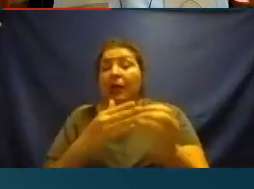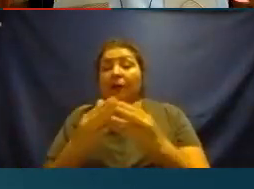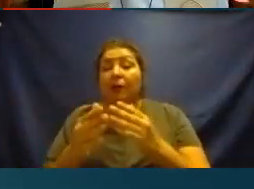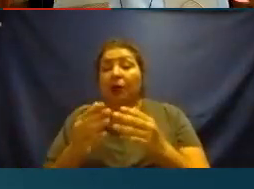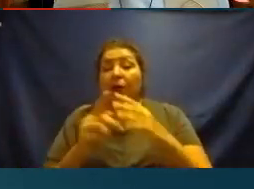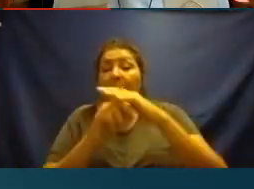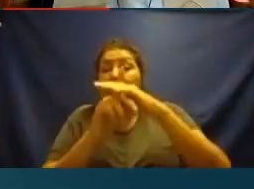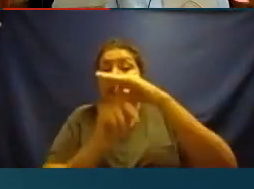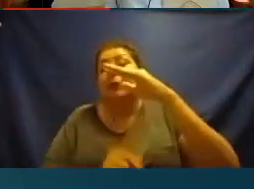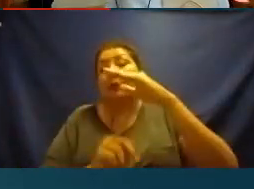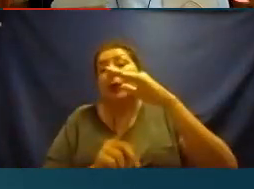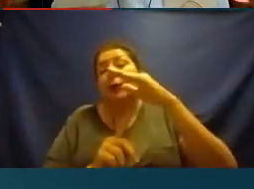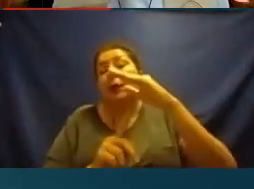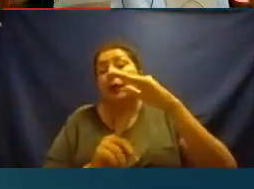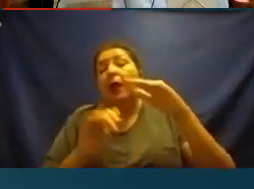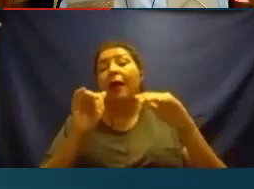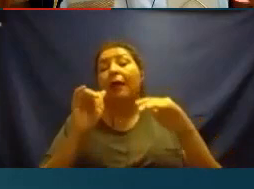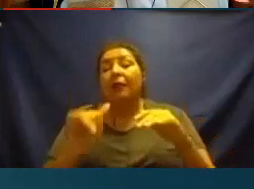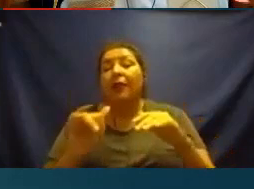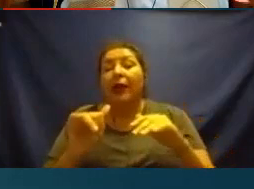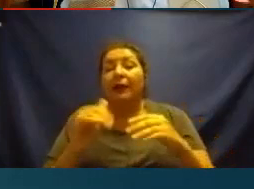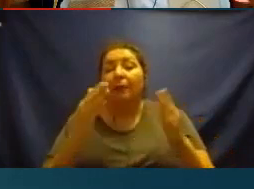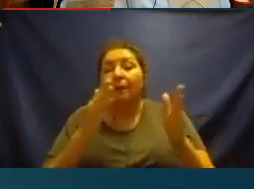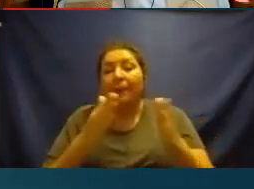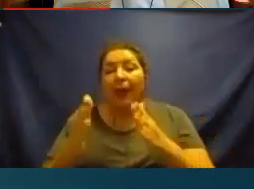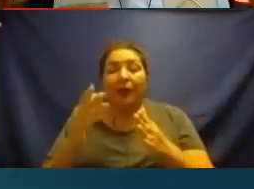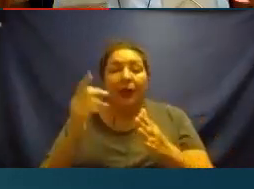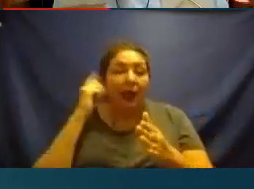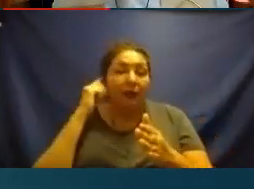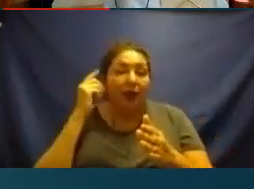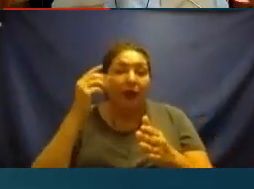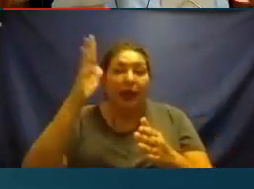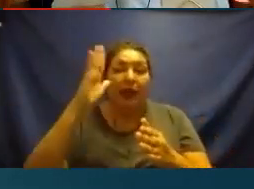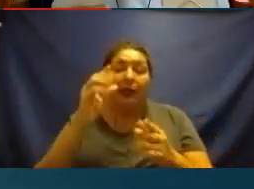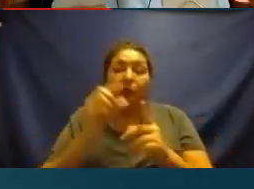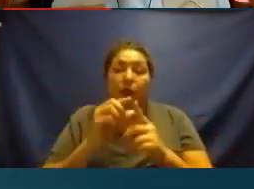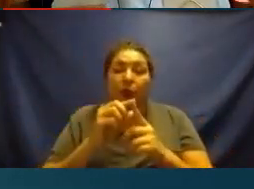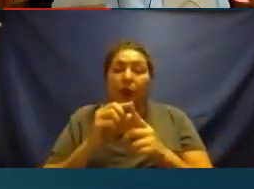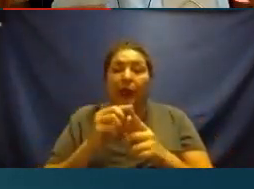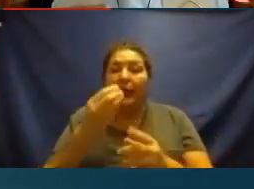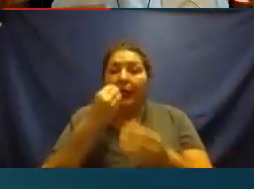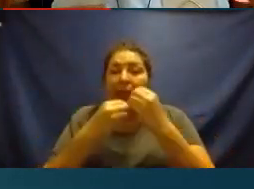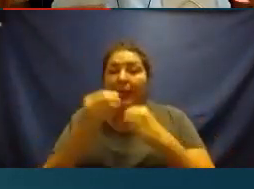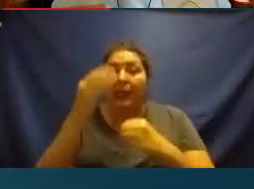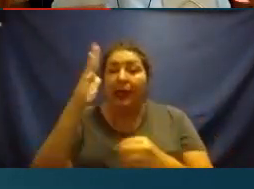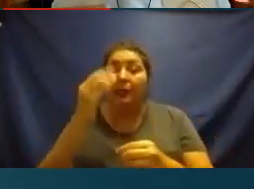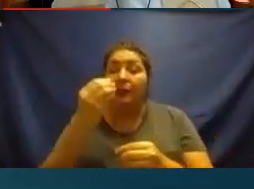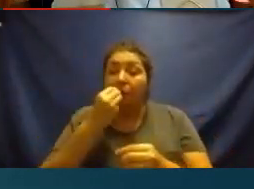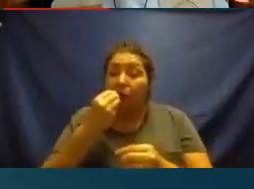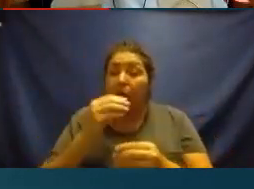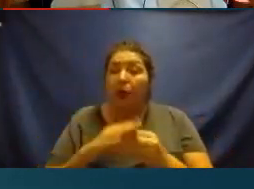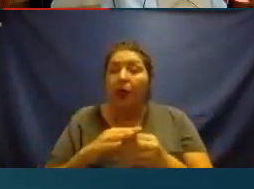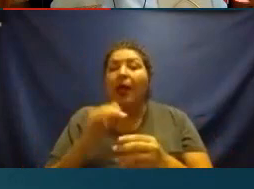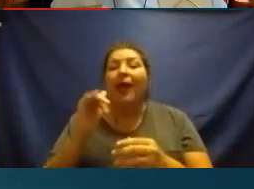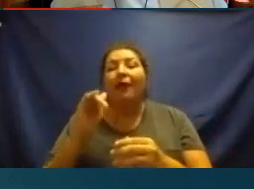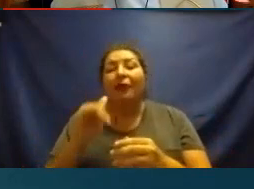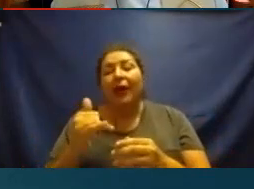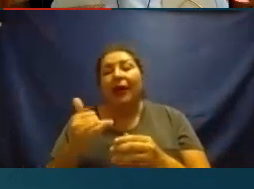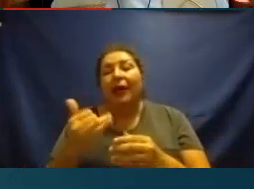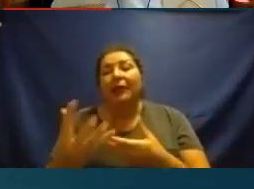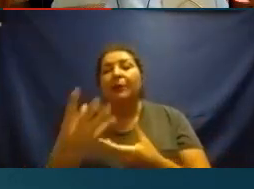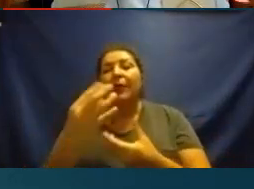This pattern of God hearing God's word and then eating God's meal has made its way into the liturgy of the